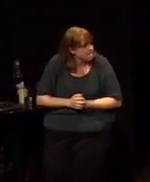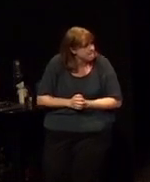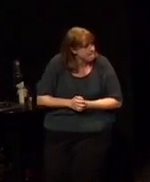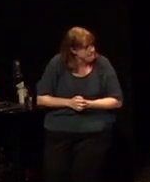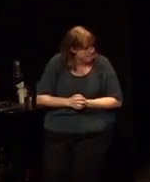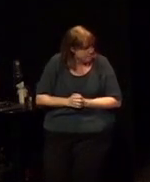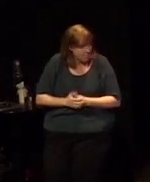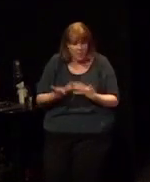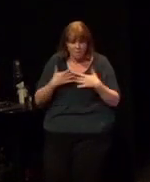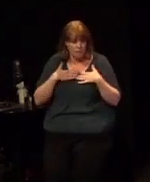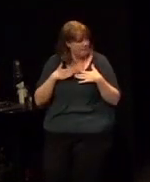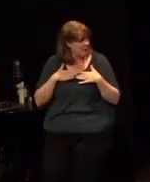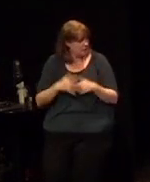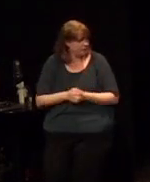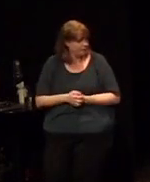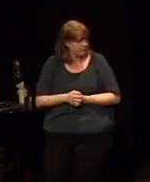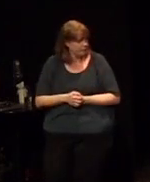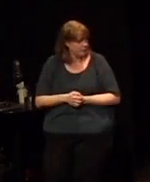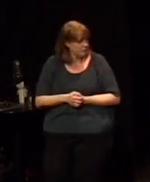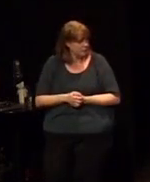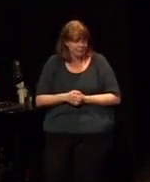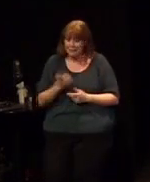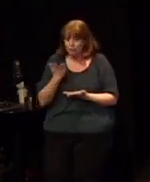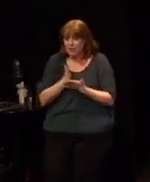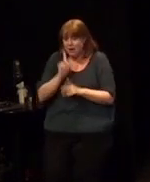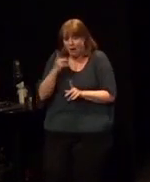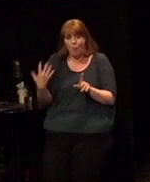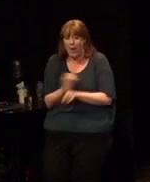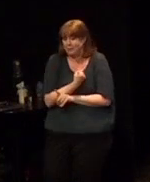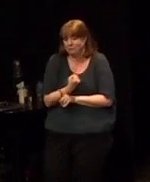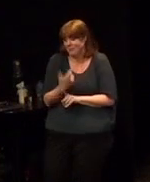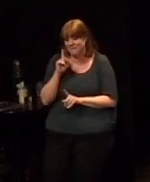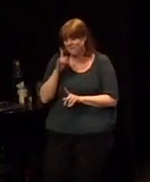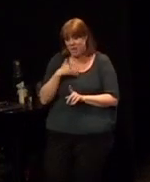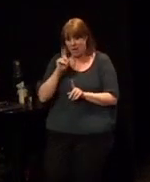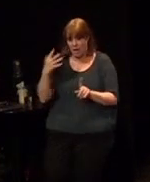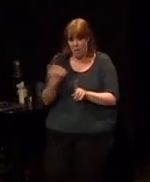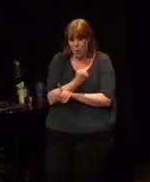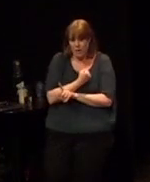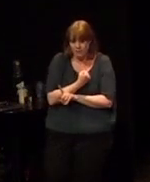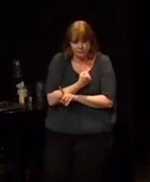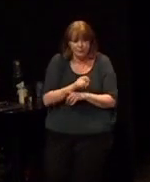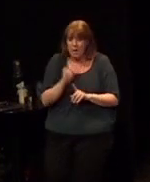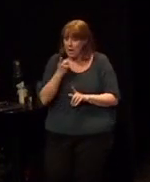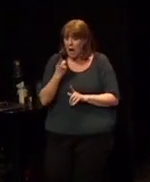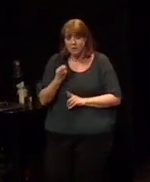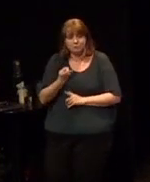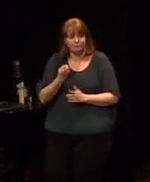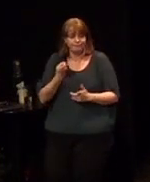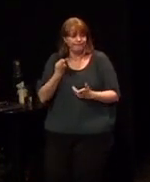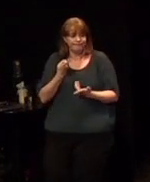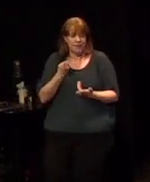Right. For me, the movement situation, you cannot please everybody. You will not